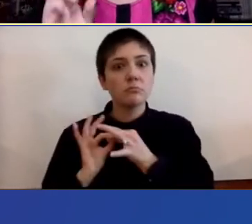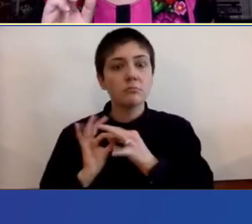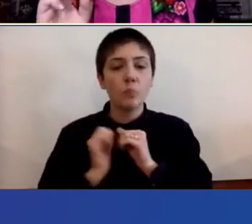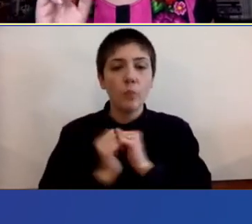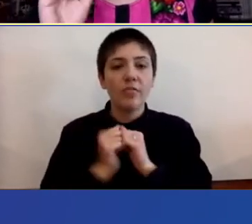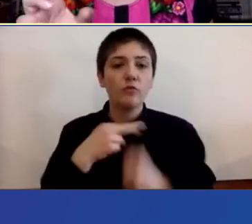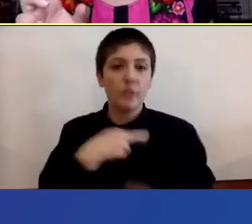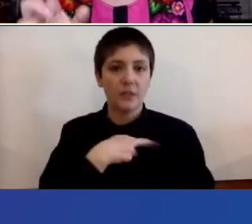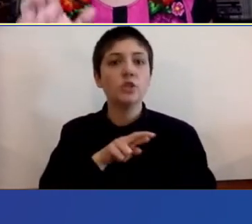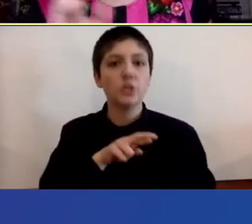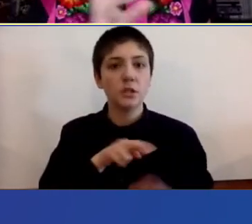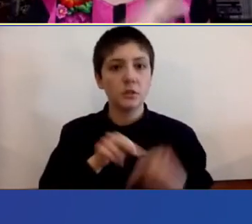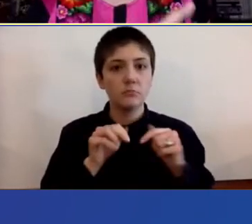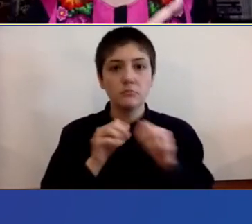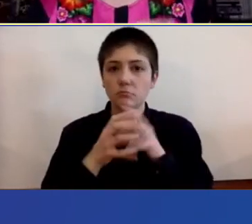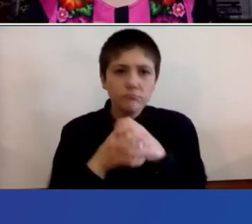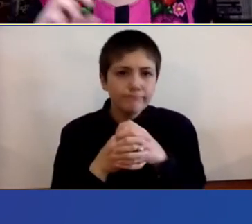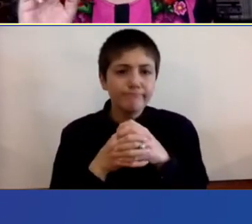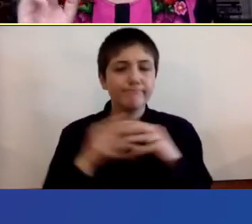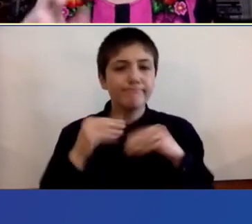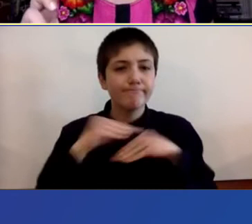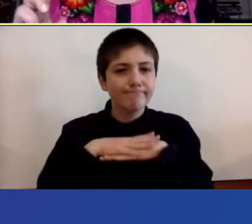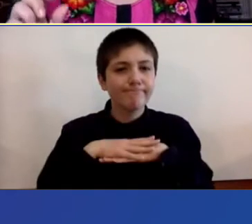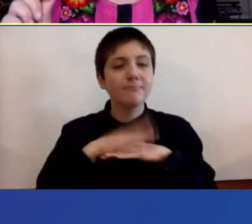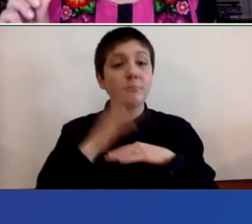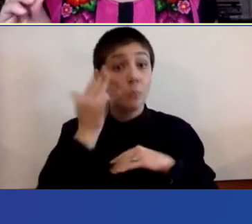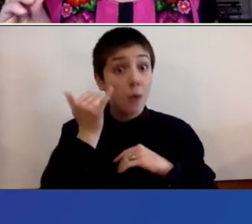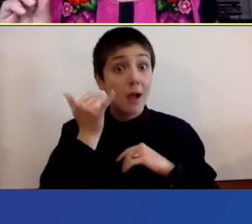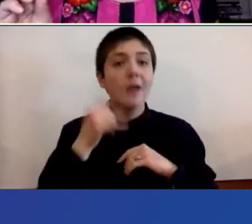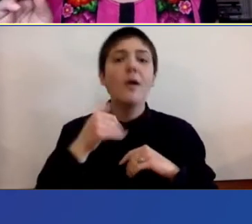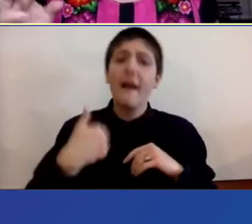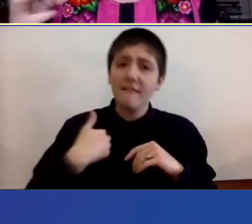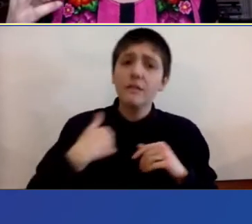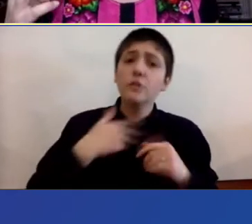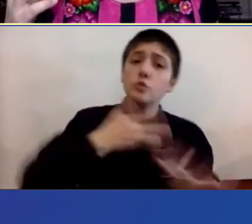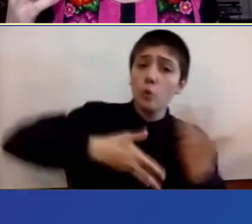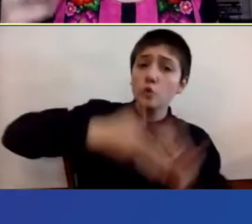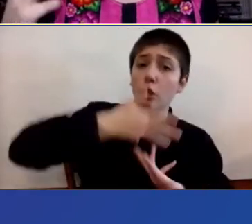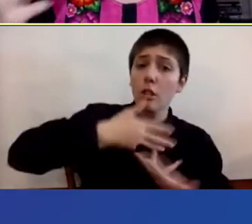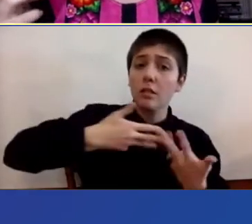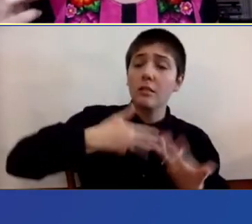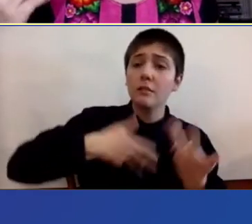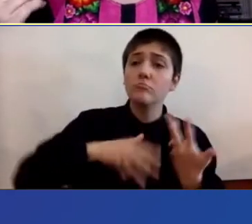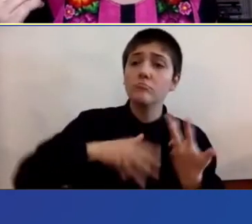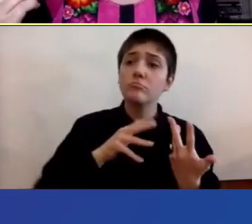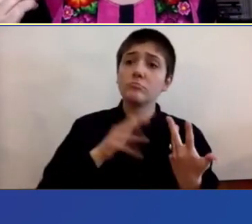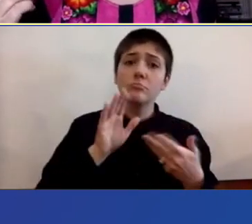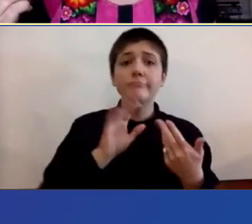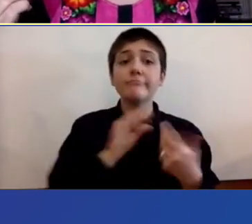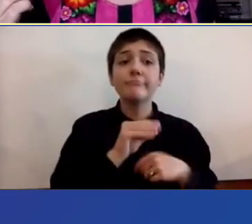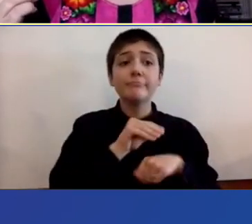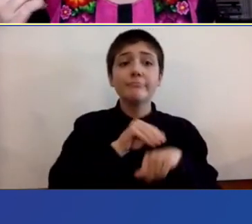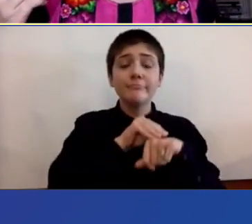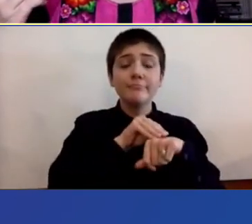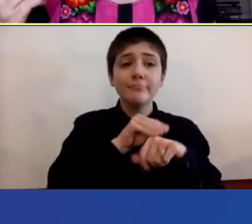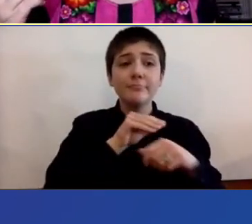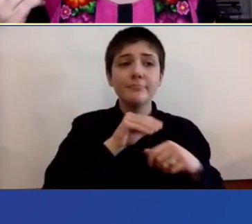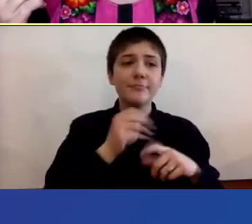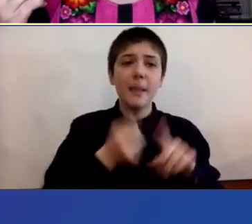has specific functions. It has social functions, but also the music, the dance has